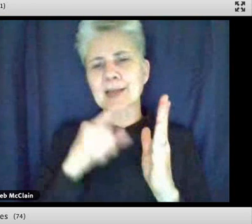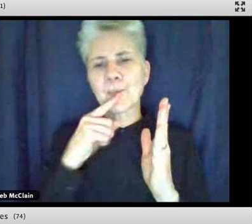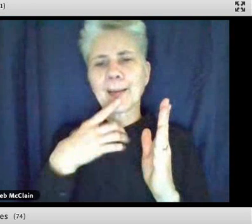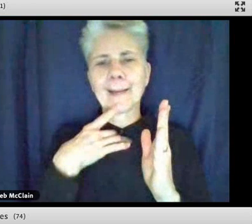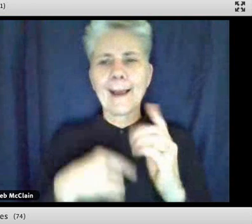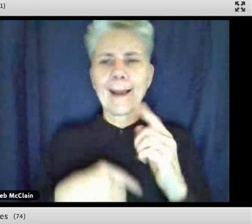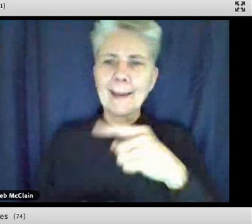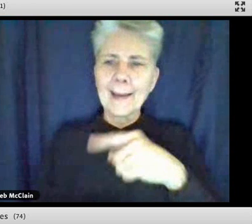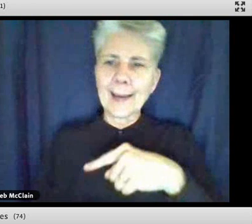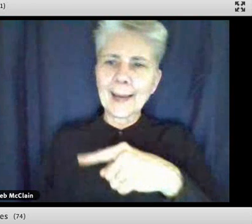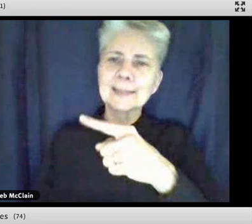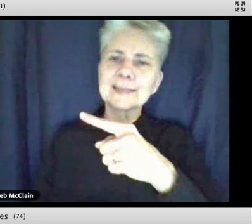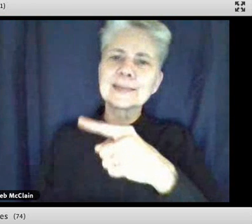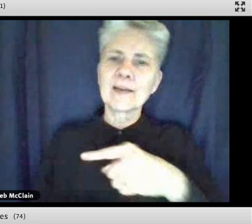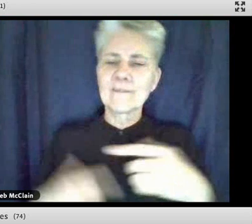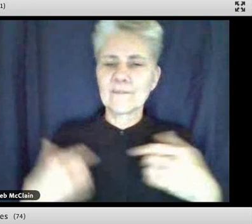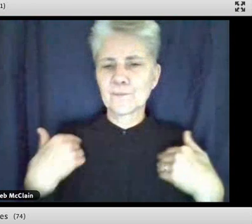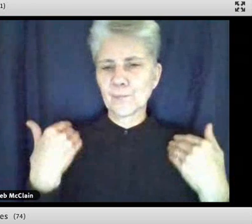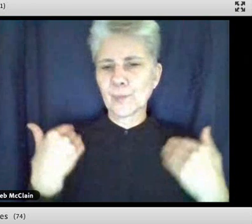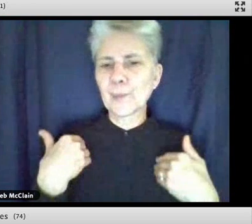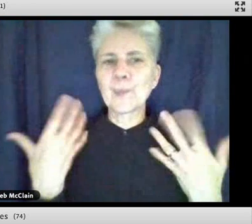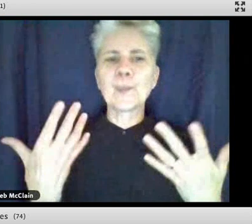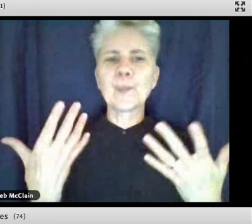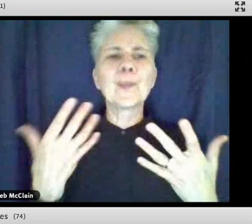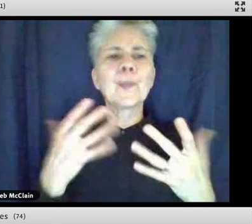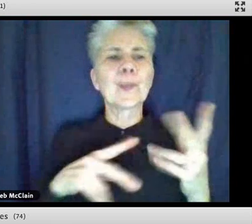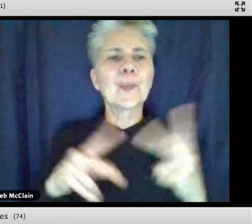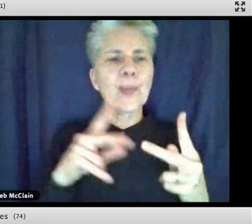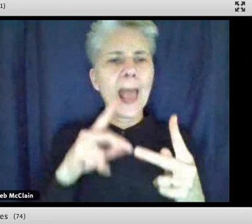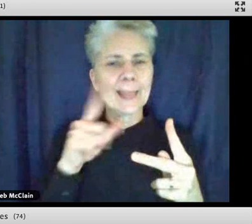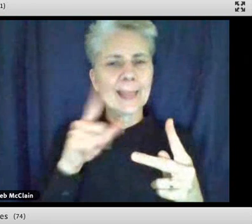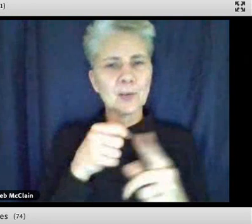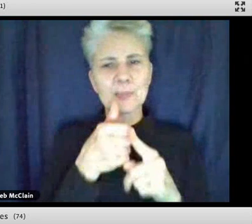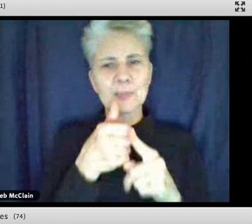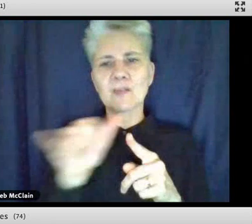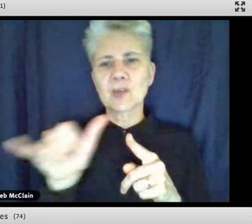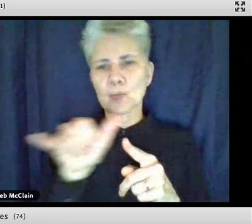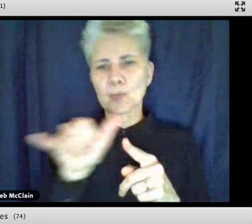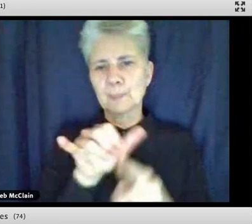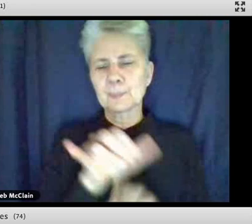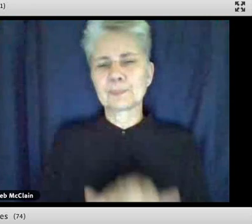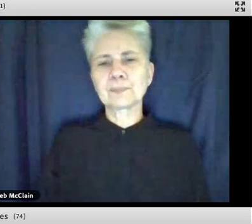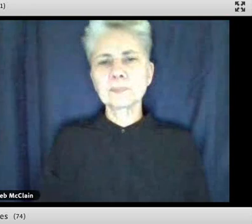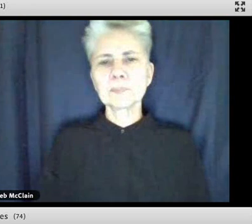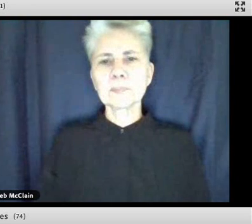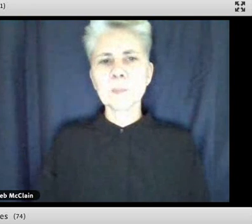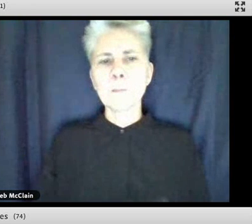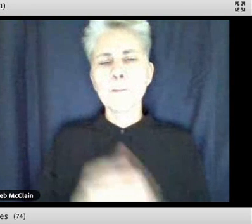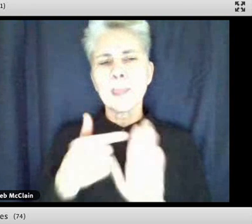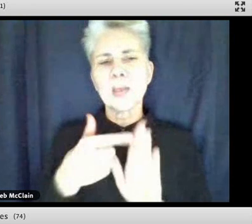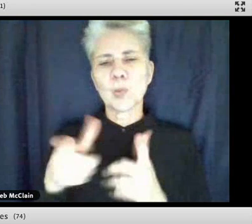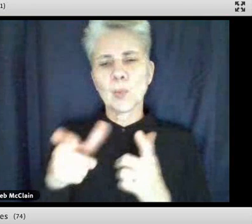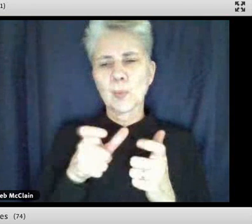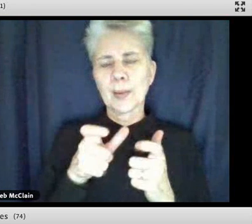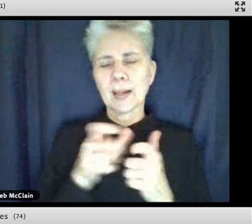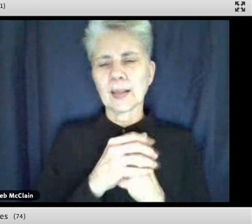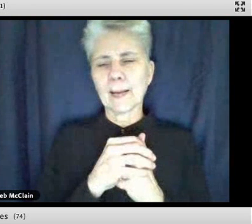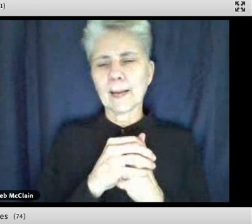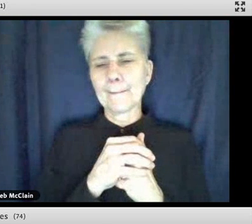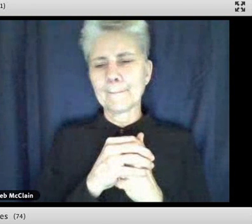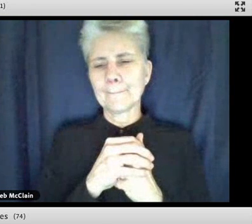youth and again, for libraries themselves. But let me just show you real quickly. I'm going to paste it in the chat box in